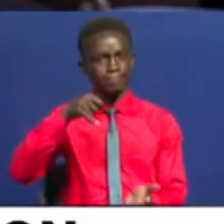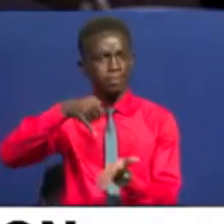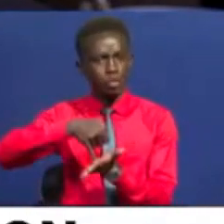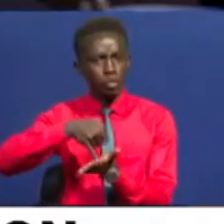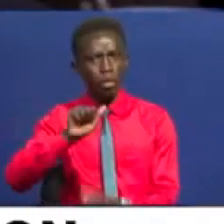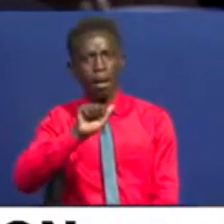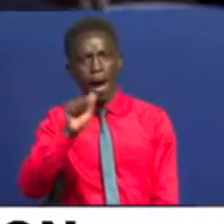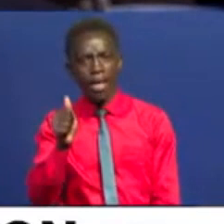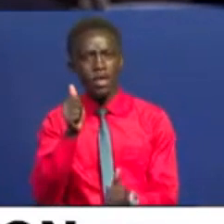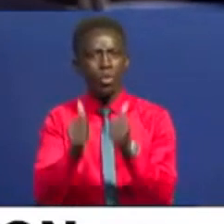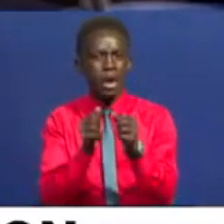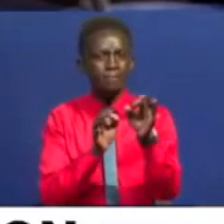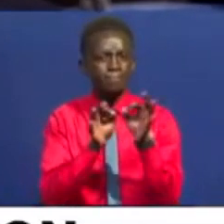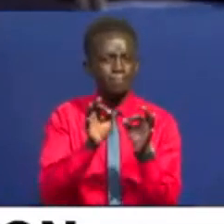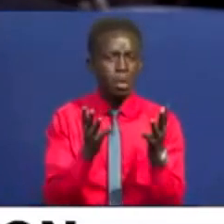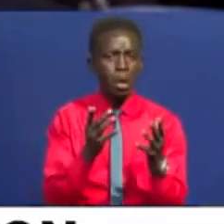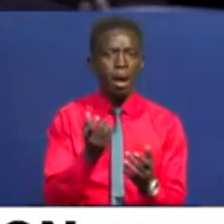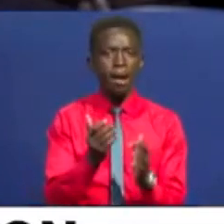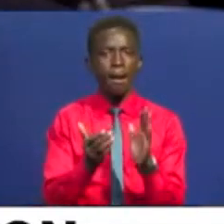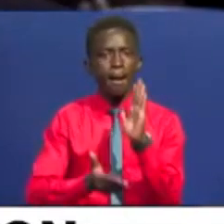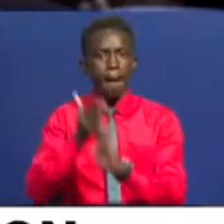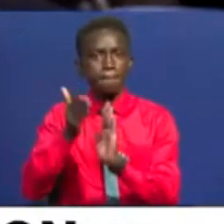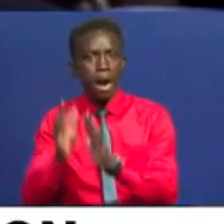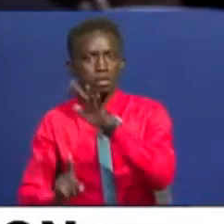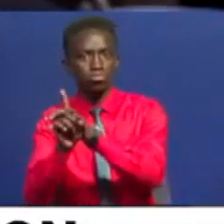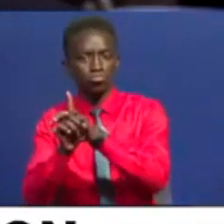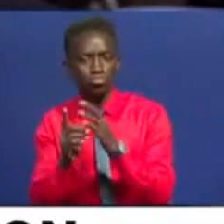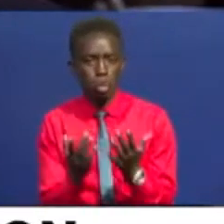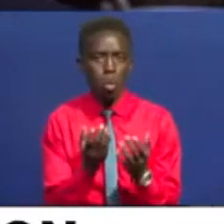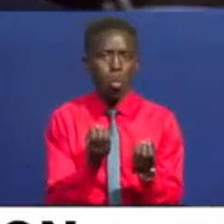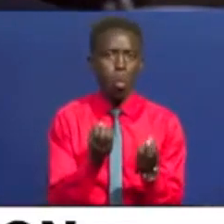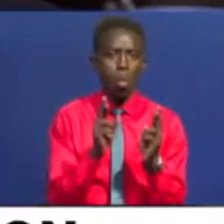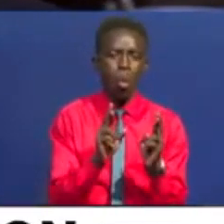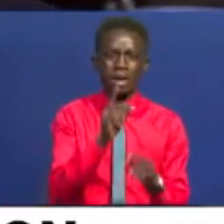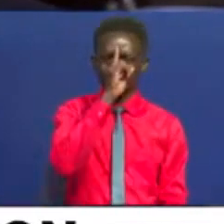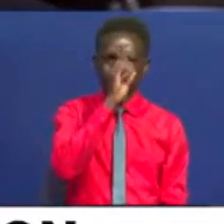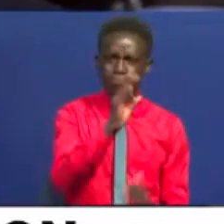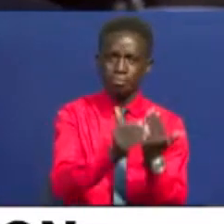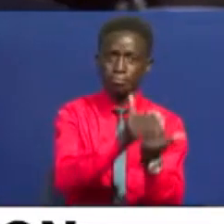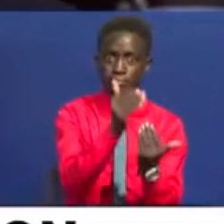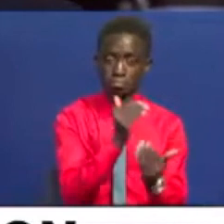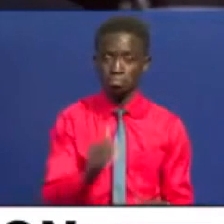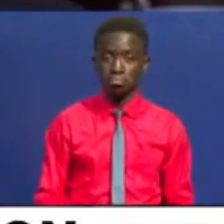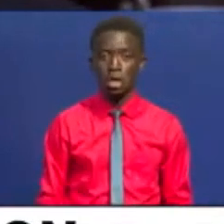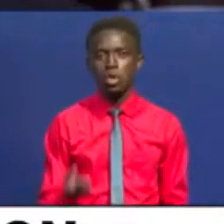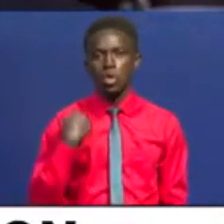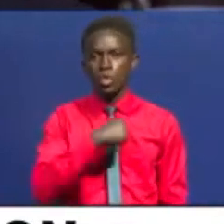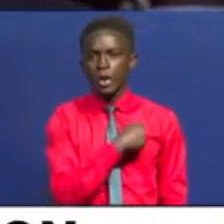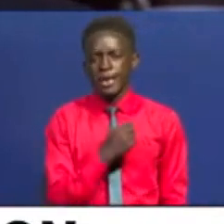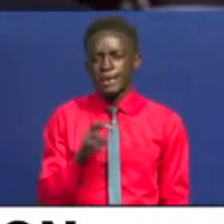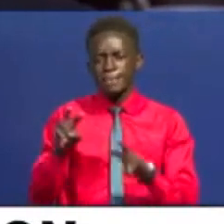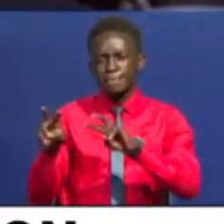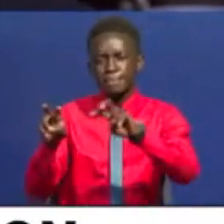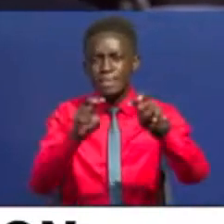that touch on the emergency and chronic care. So we feel that in total as a private sector, if we are able to give our